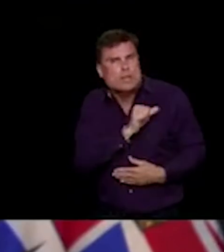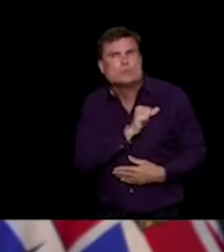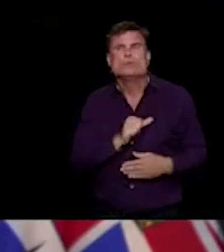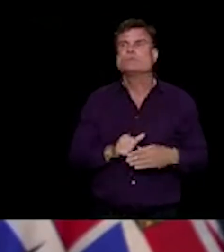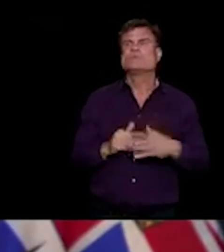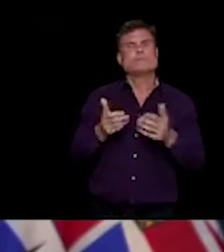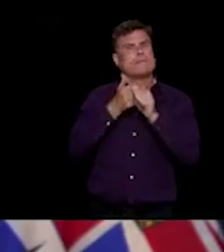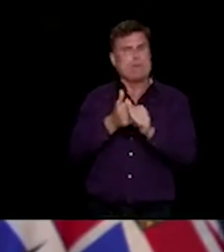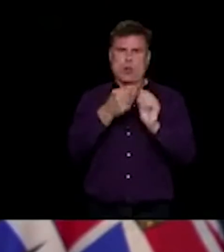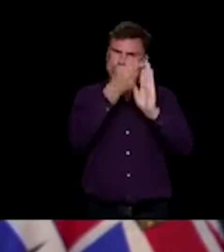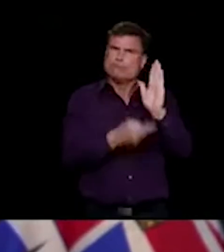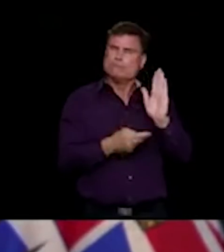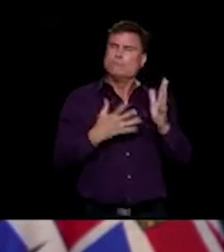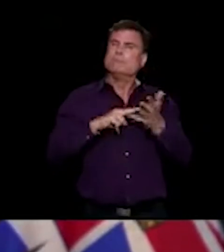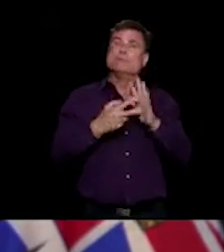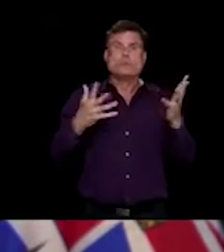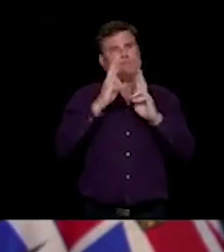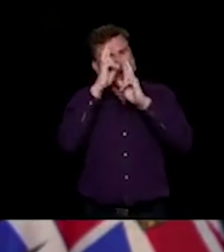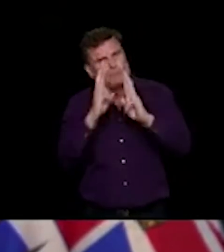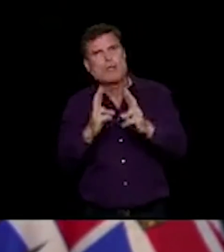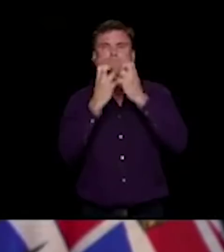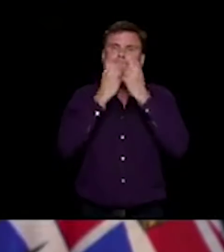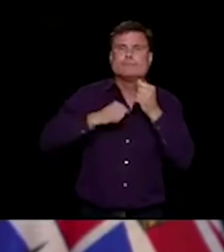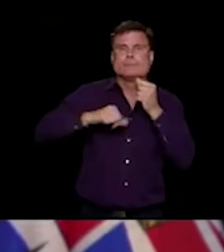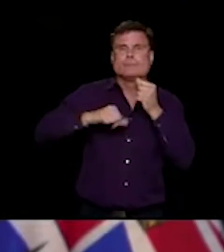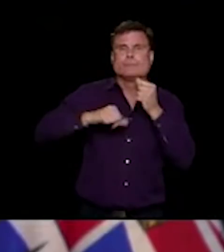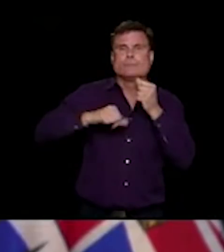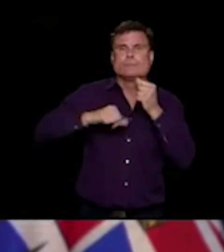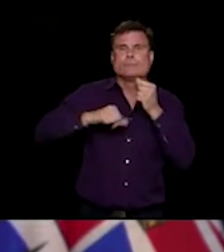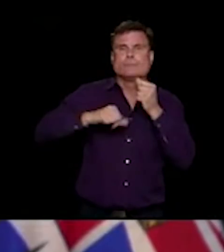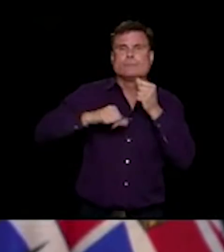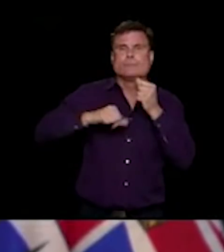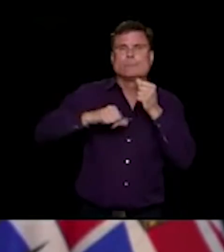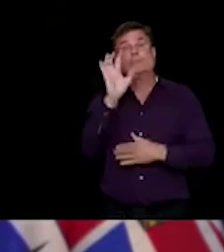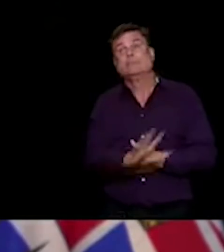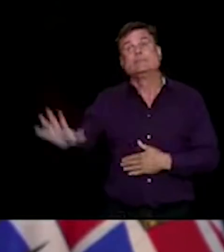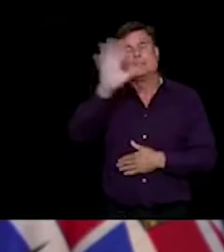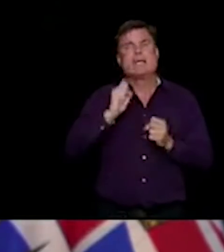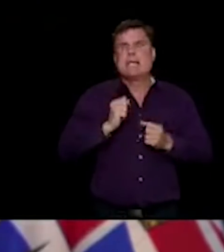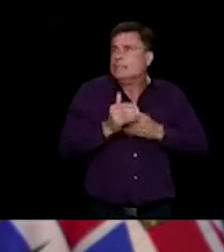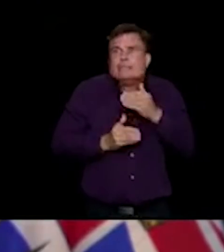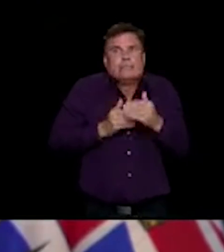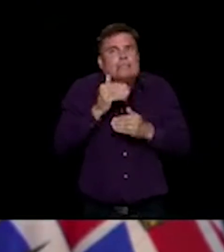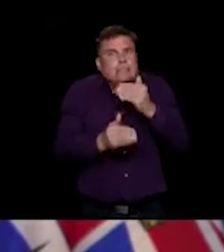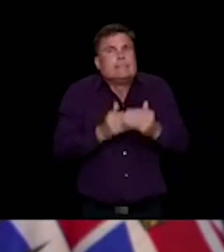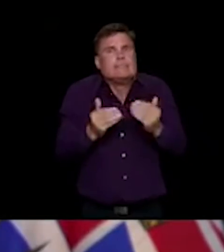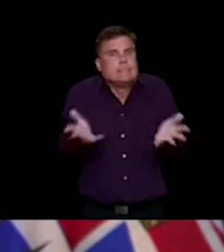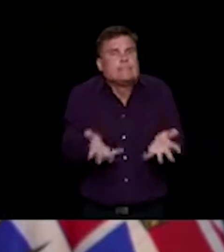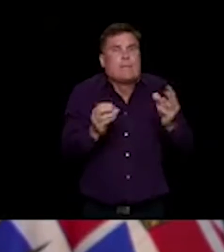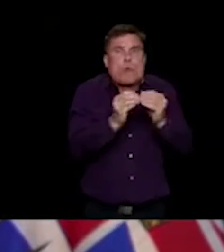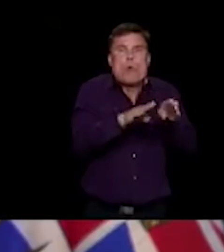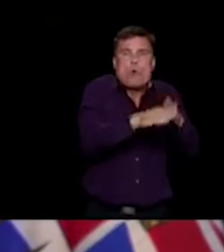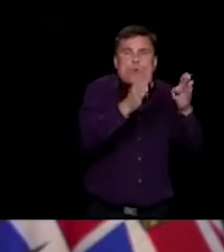as to increase our economic activities. And I want especially to thank the young people who have taken this to